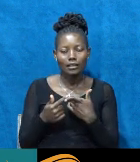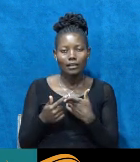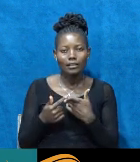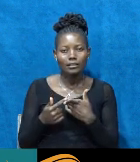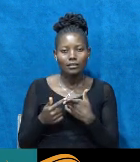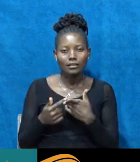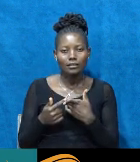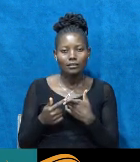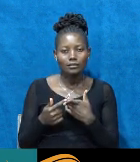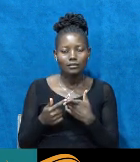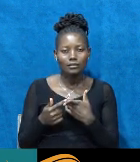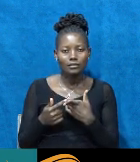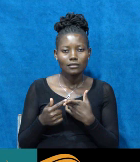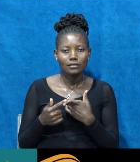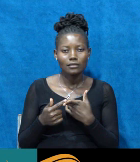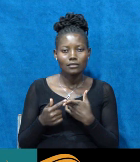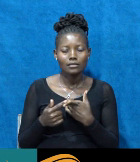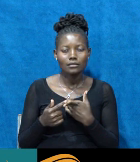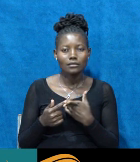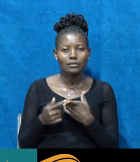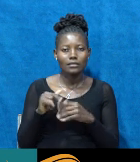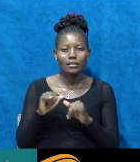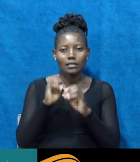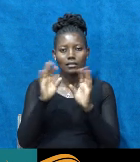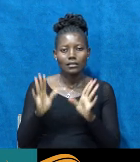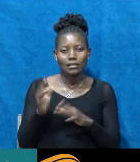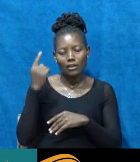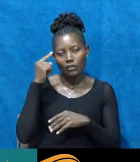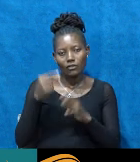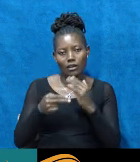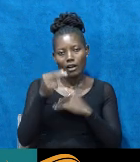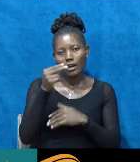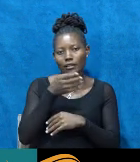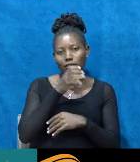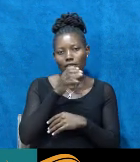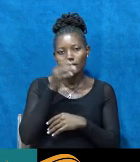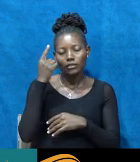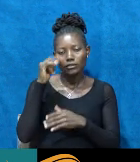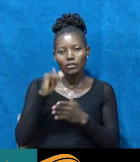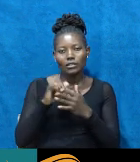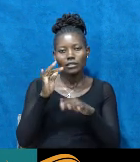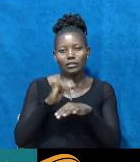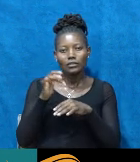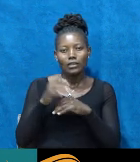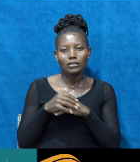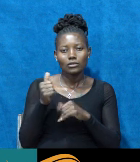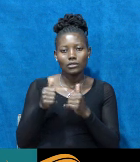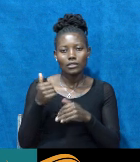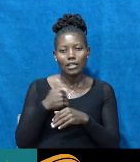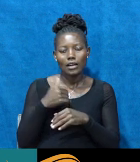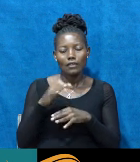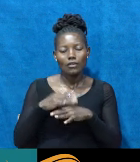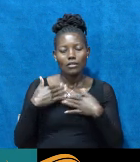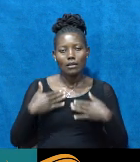steering clear of high caffeinated drinks because of the effect of dehydration that they have on the body.